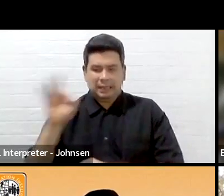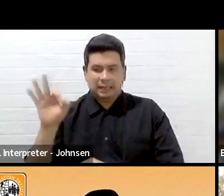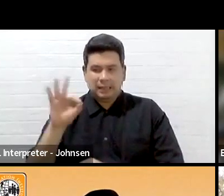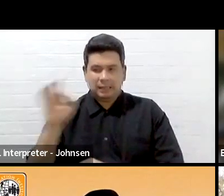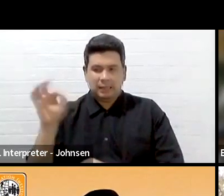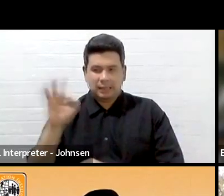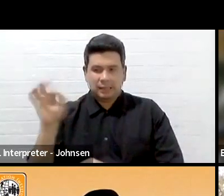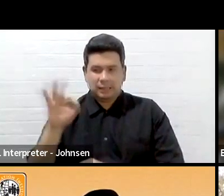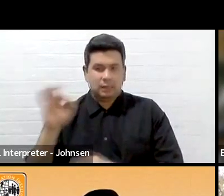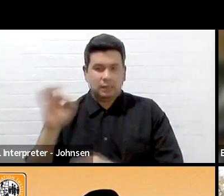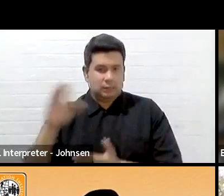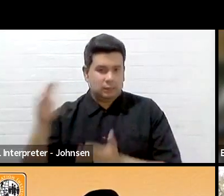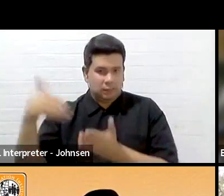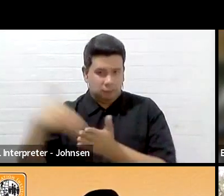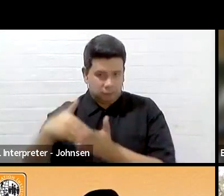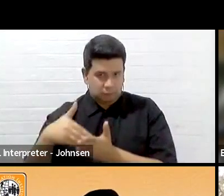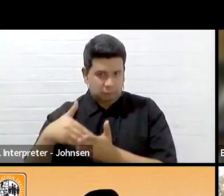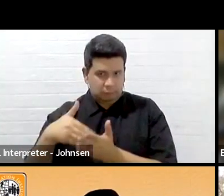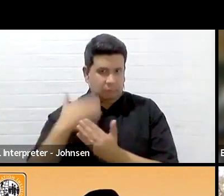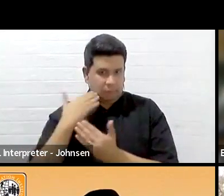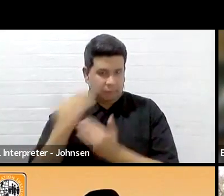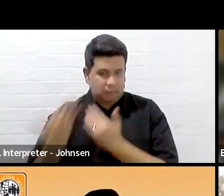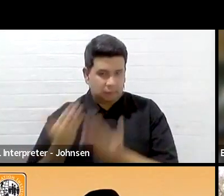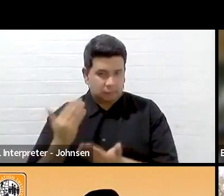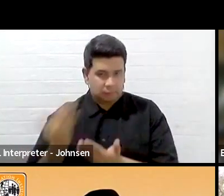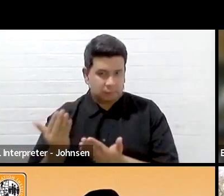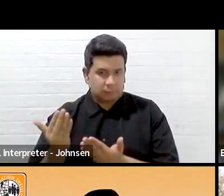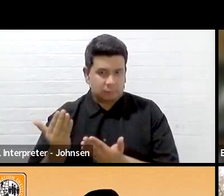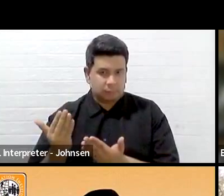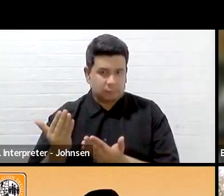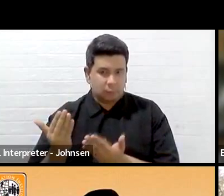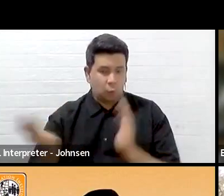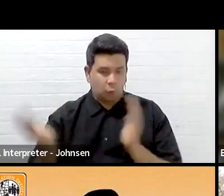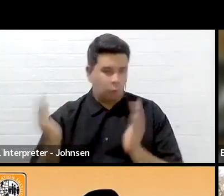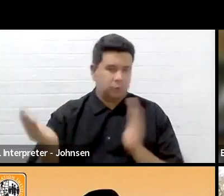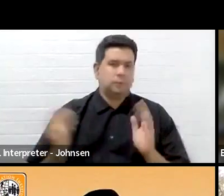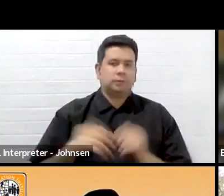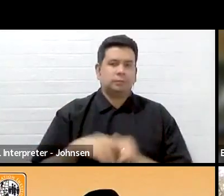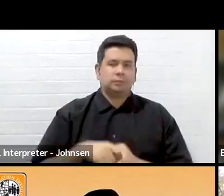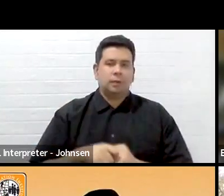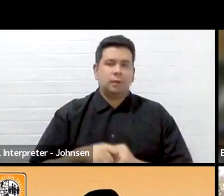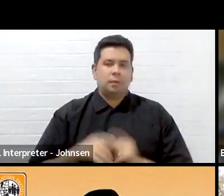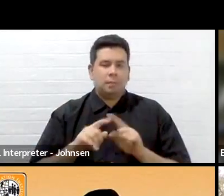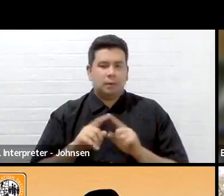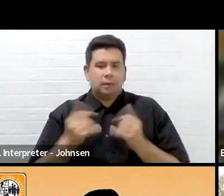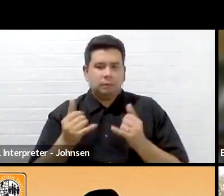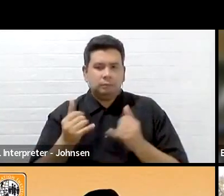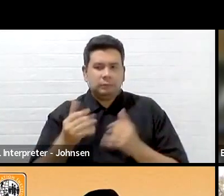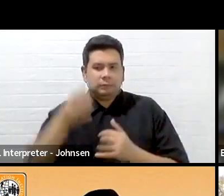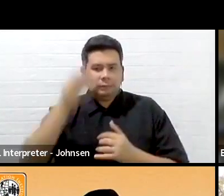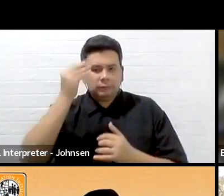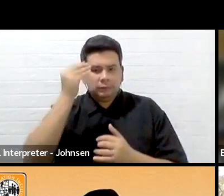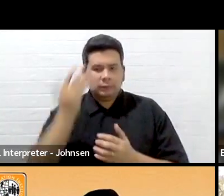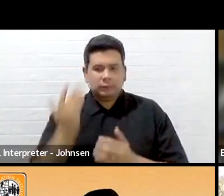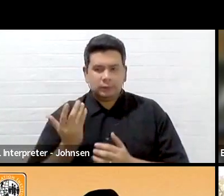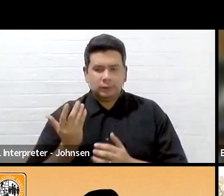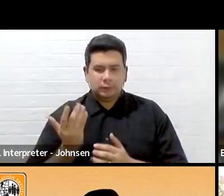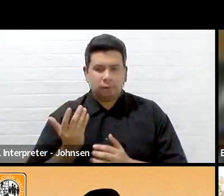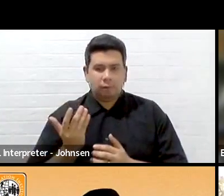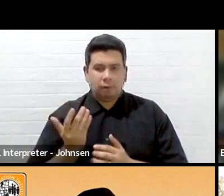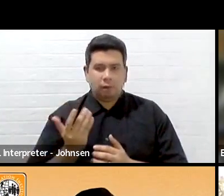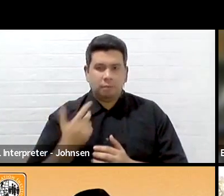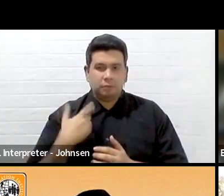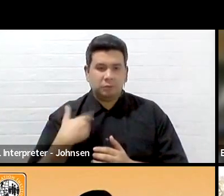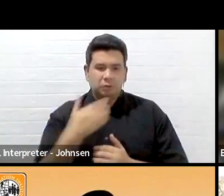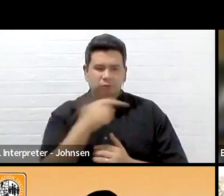also quite limited. Research was also limited. International cooperation measures were also relatively absent because